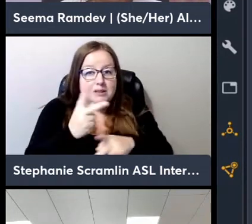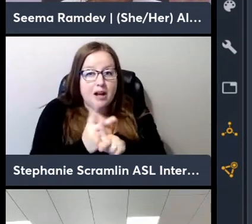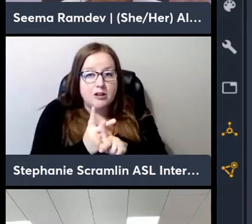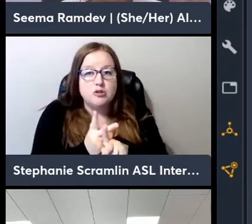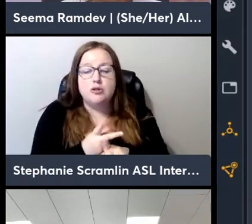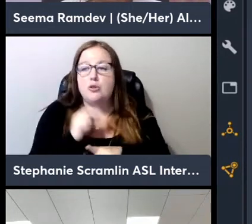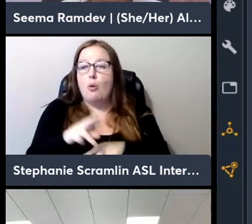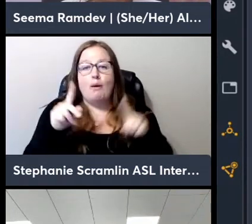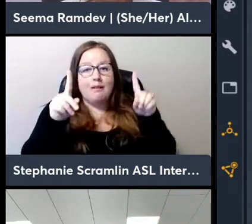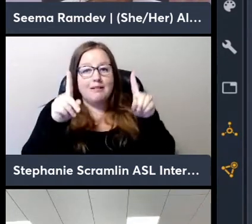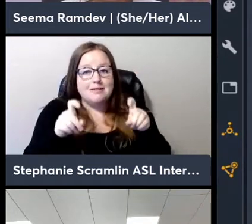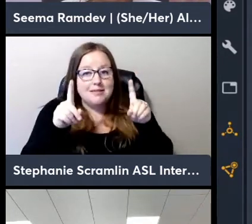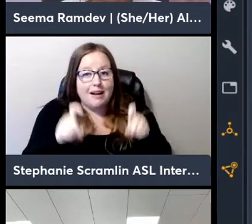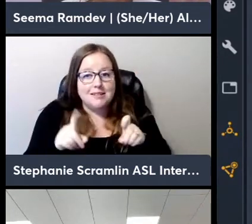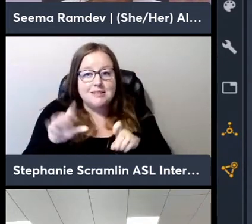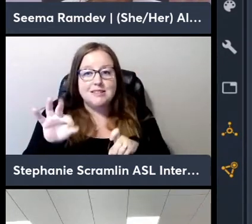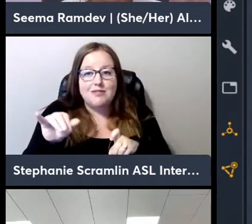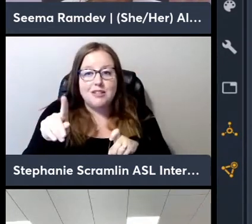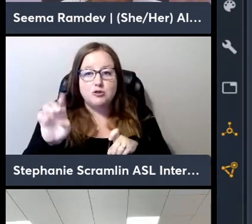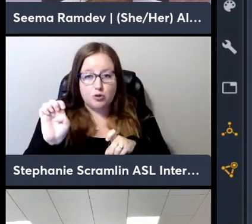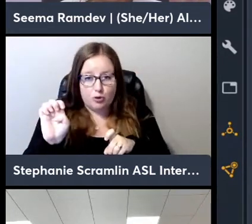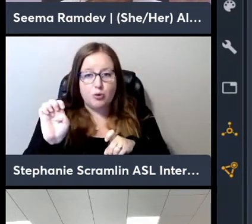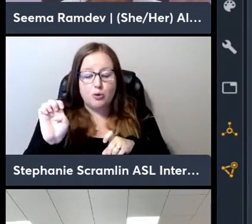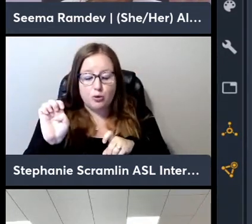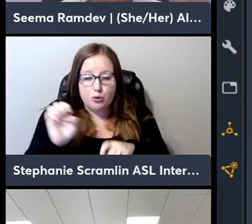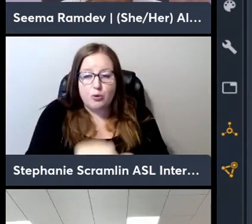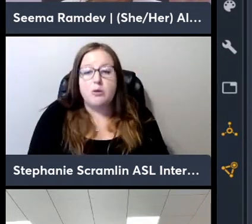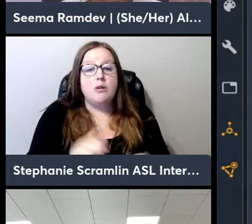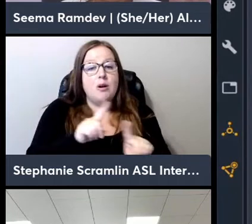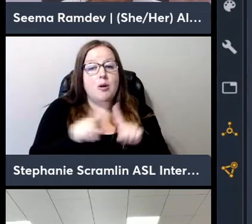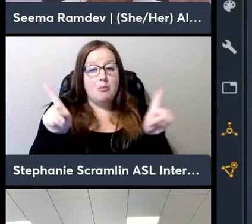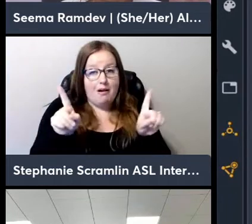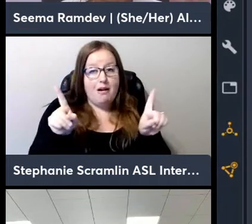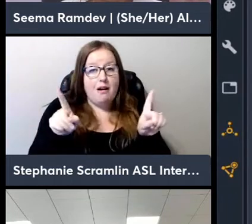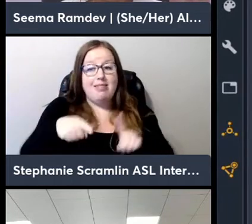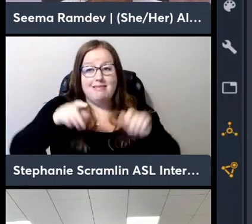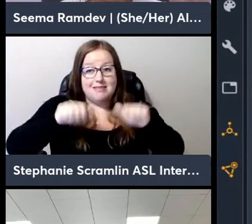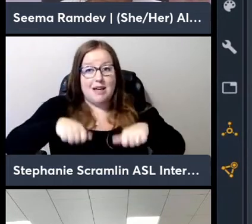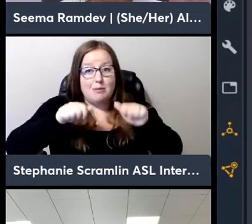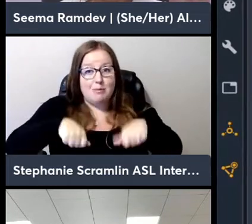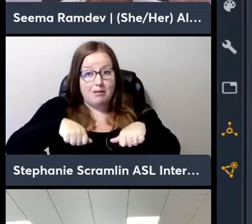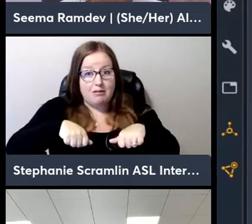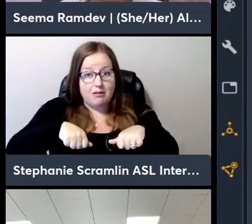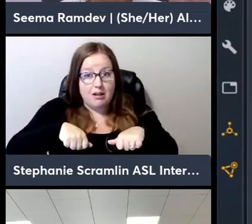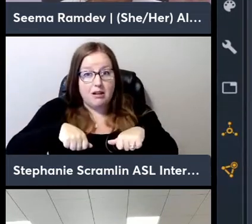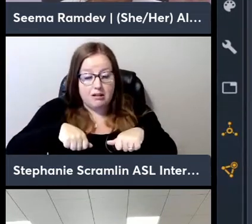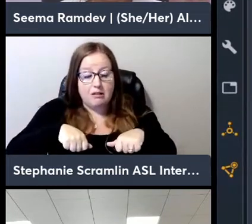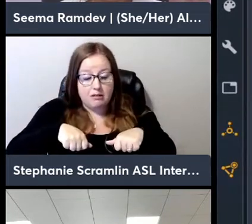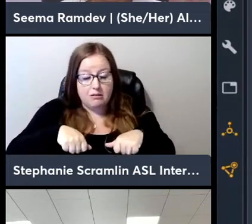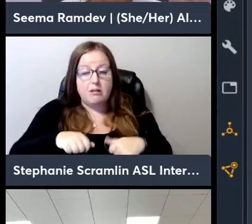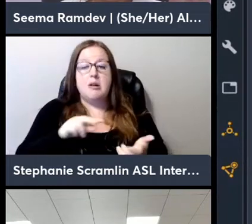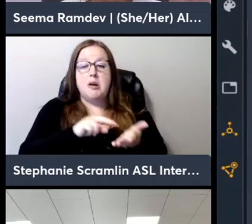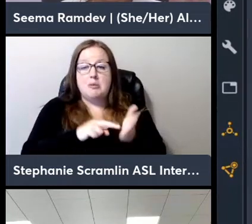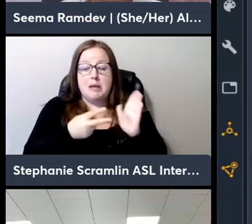test feature, or what have you. But this capability allows for